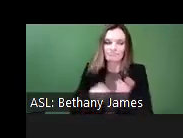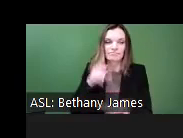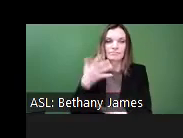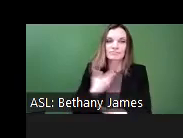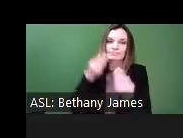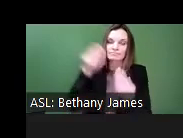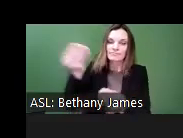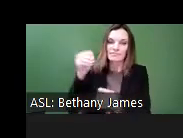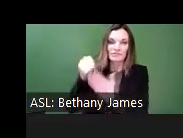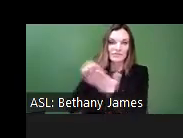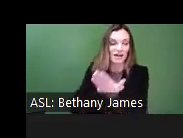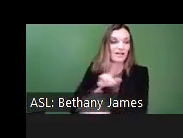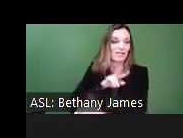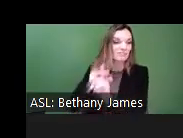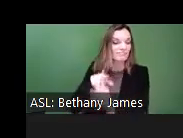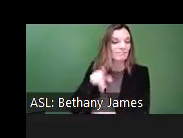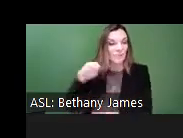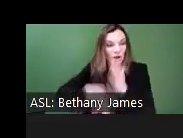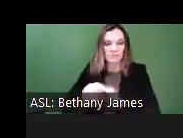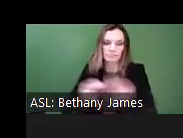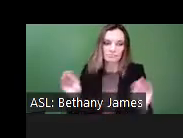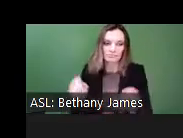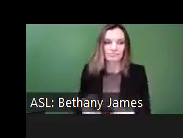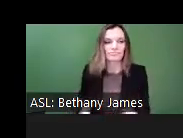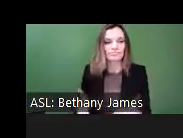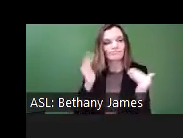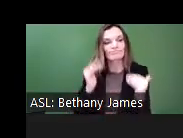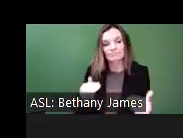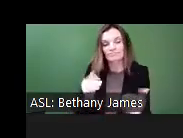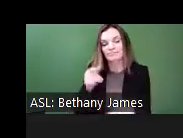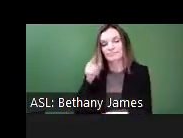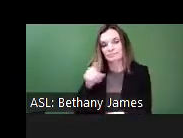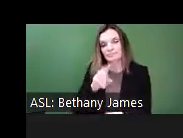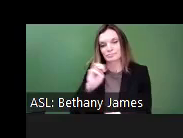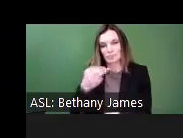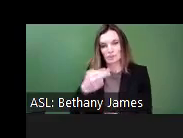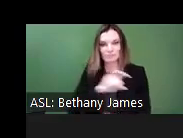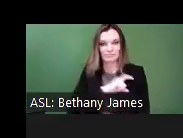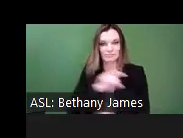Police of $50 to do a background check. Next slide.